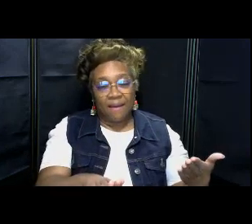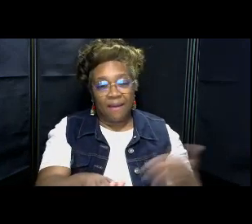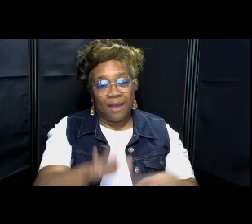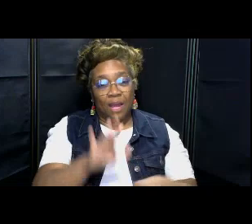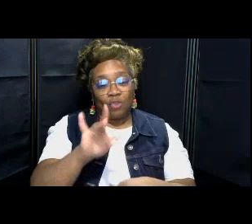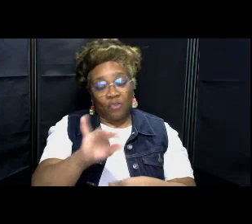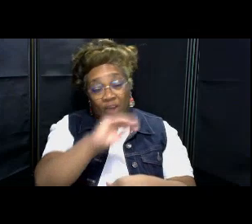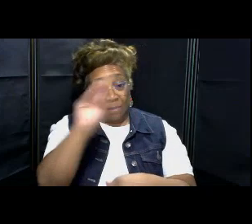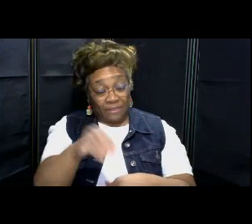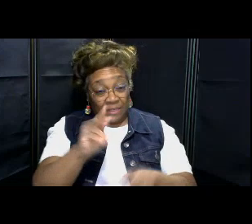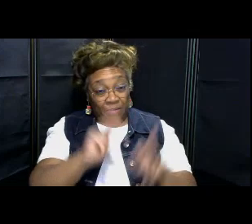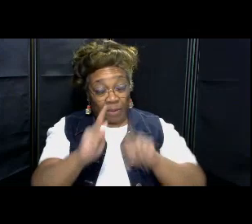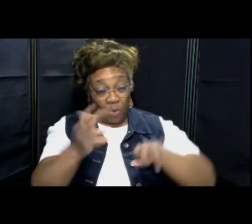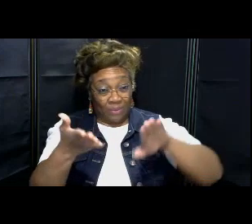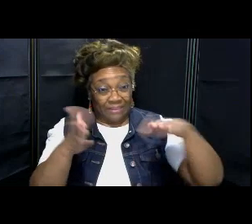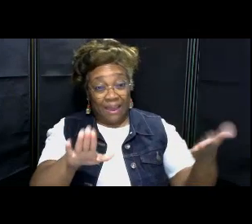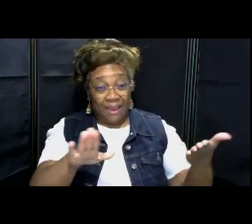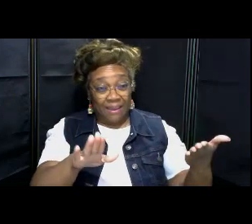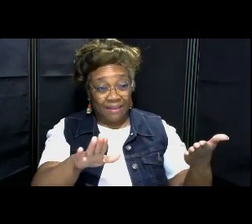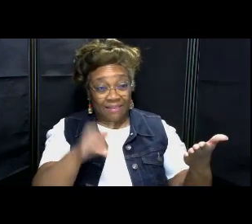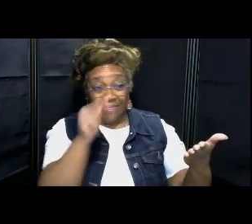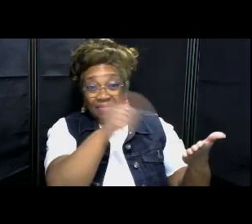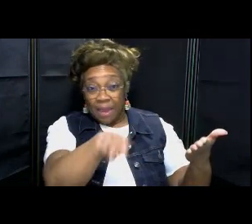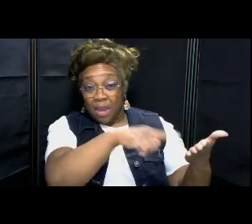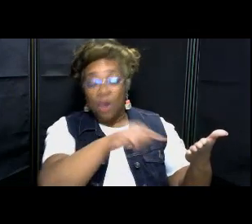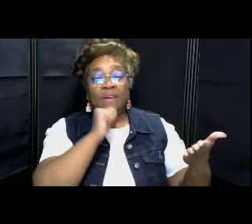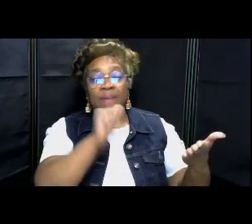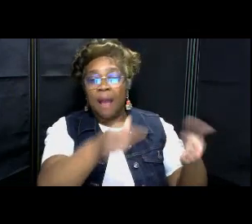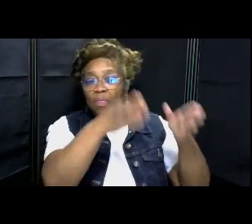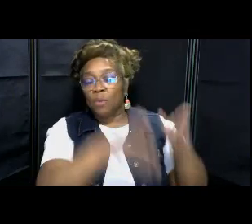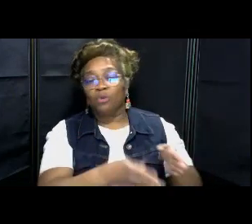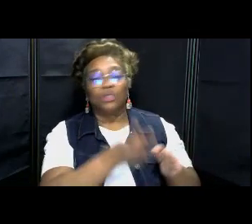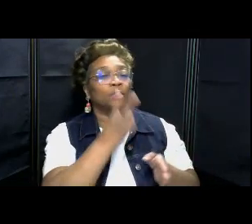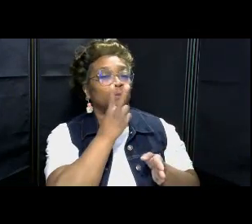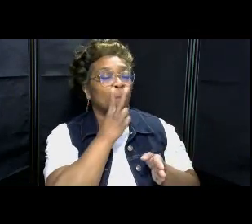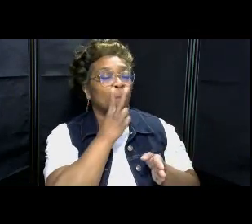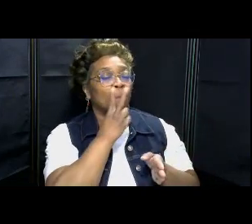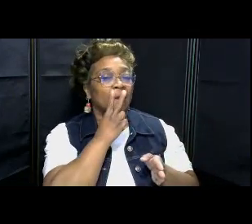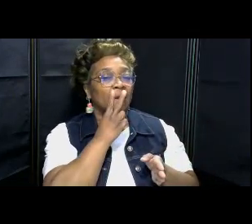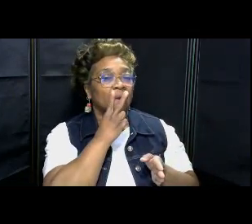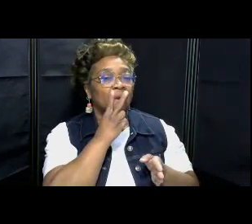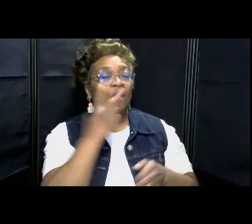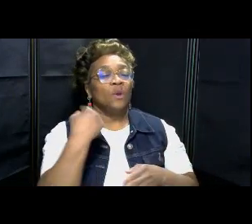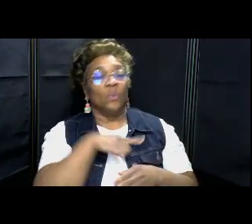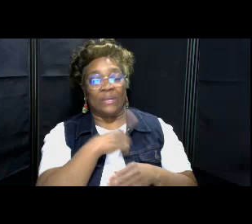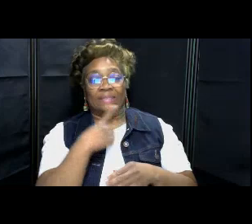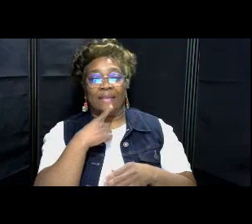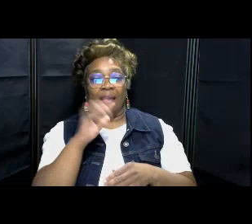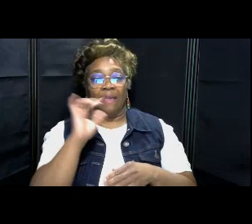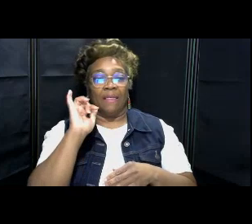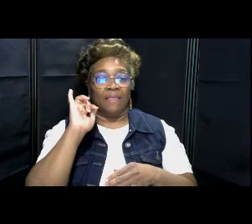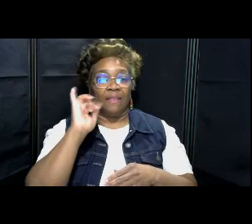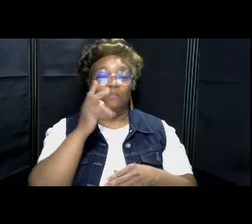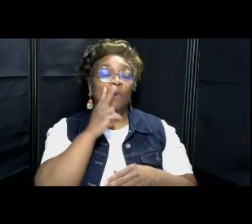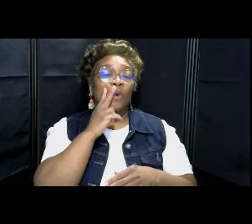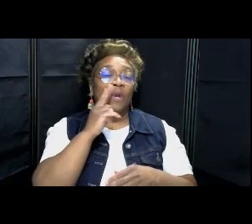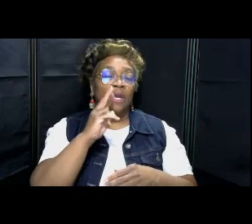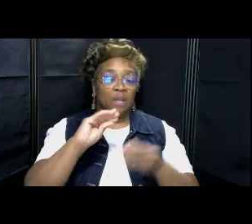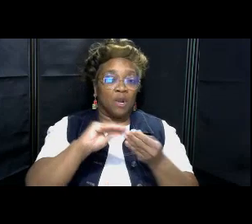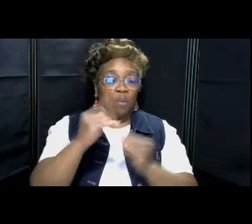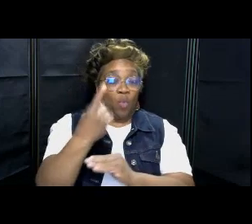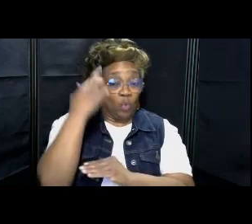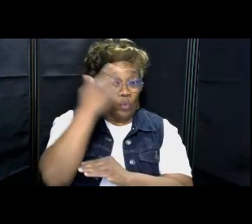that are dying weren't even the person that were smoking the cigarette. So when we say it's the leading cause of deaths and